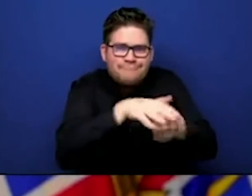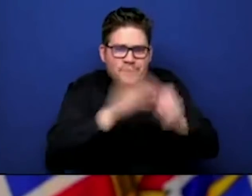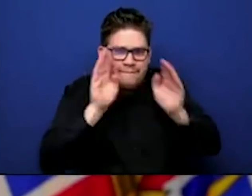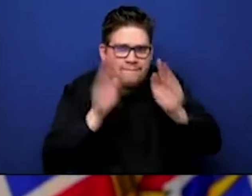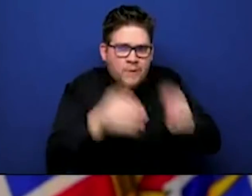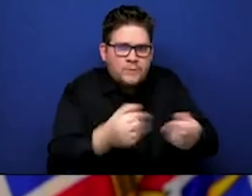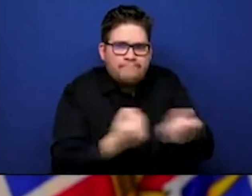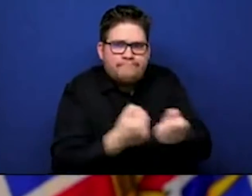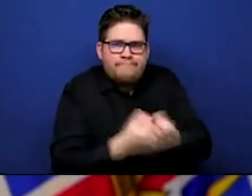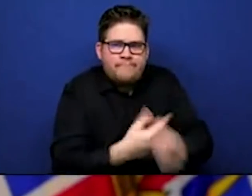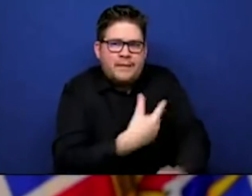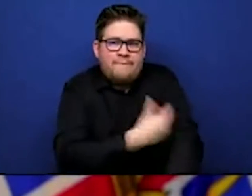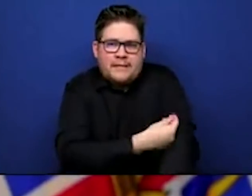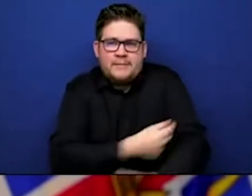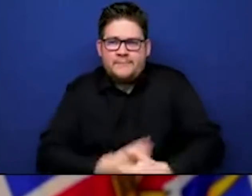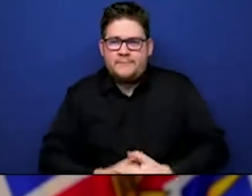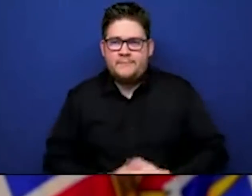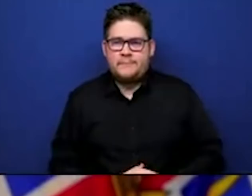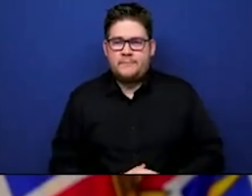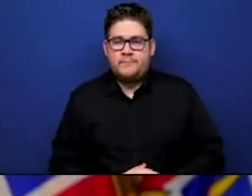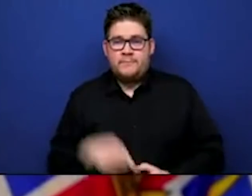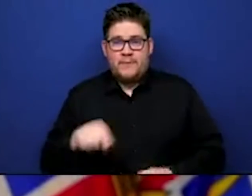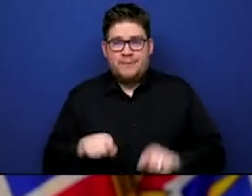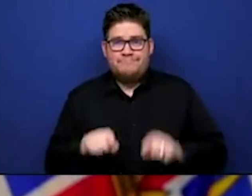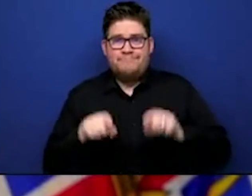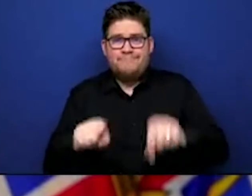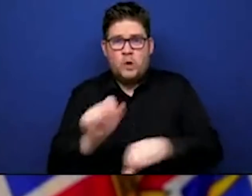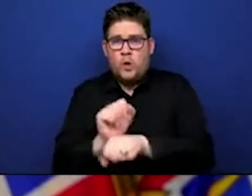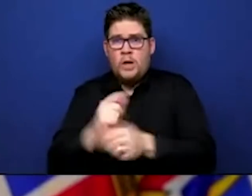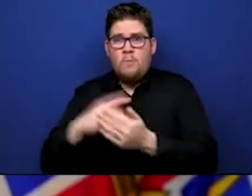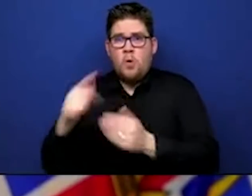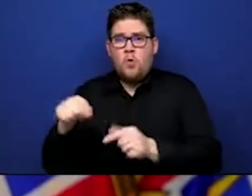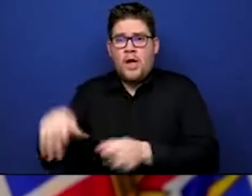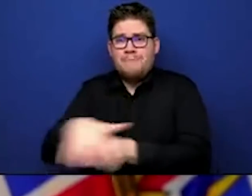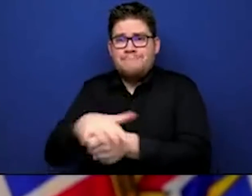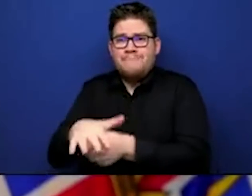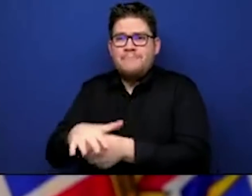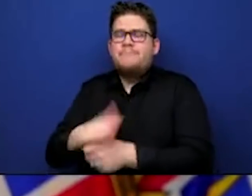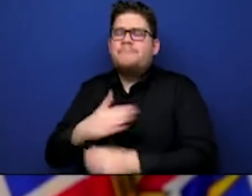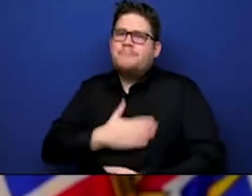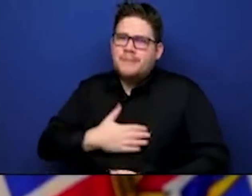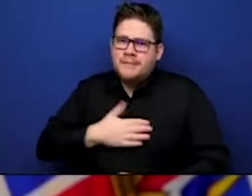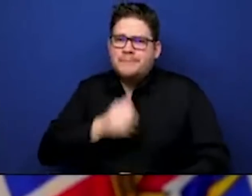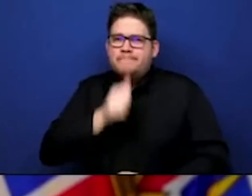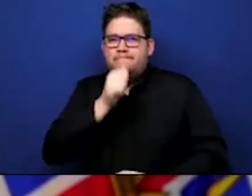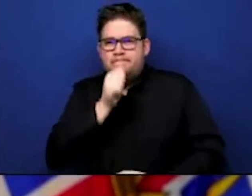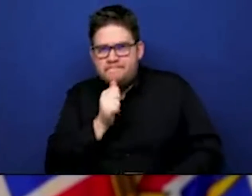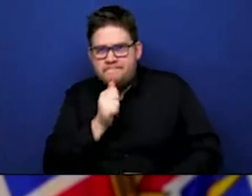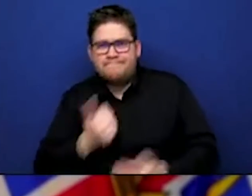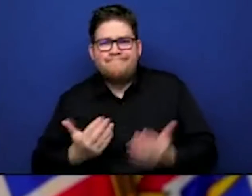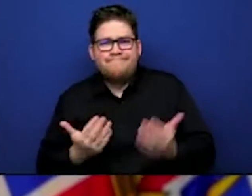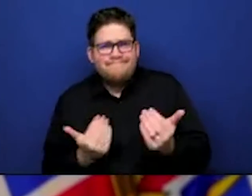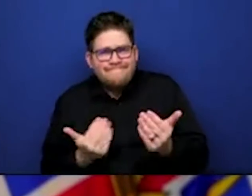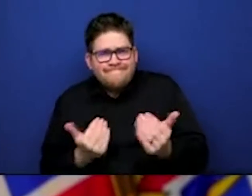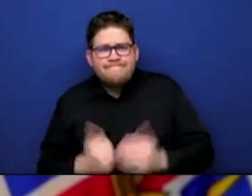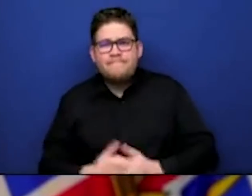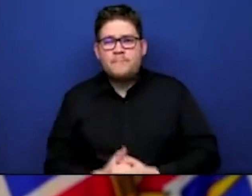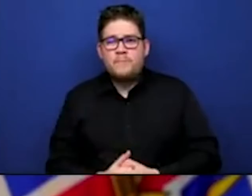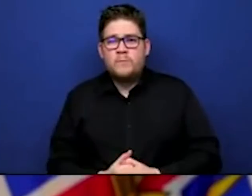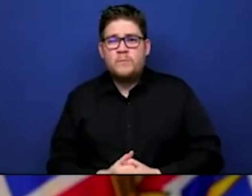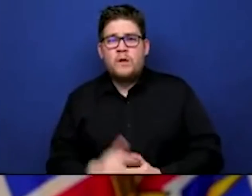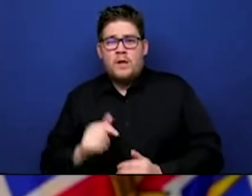program, particularly workers, please be patient. We cannot go to everybody at